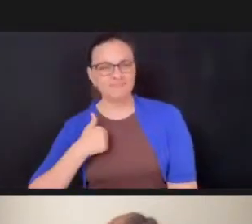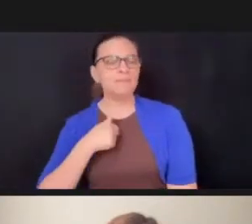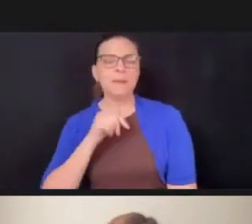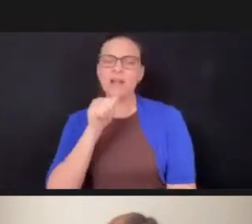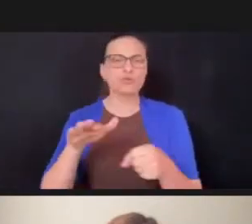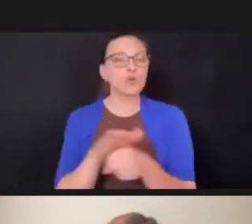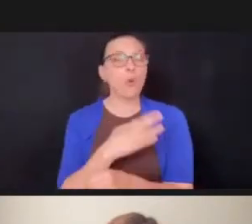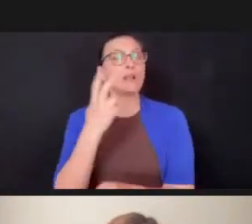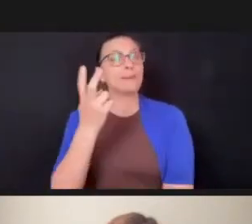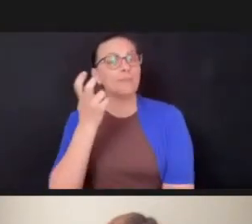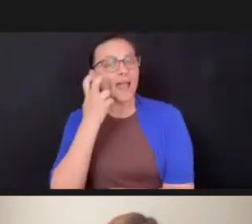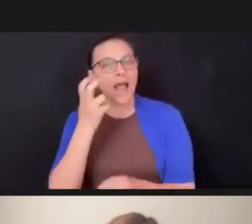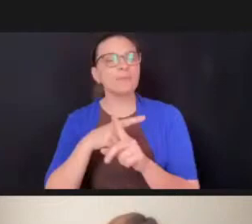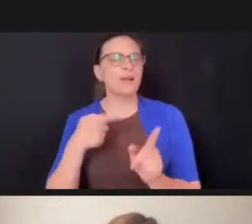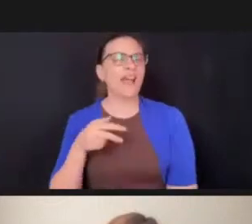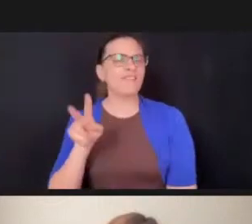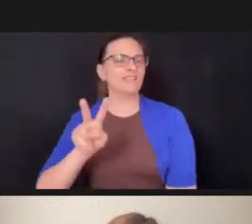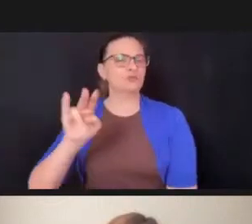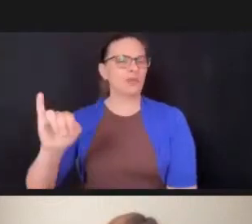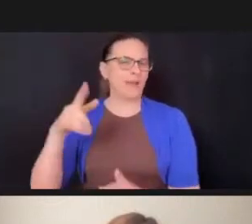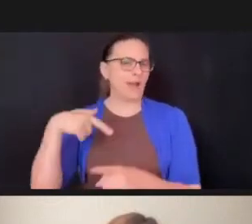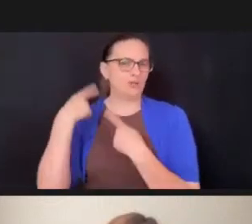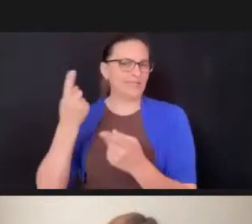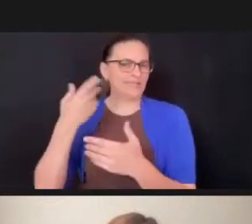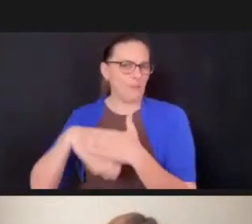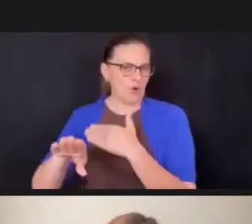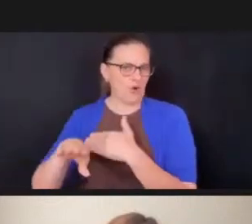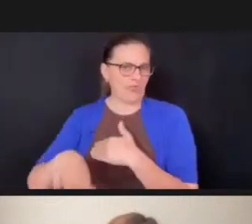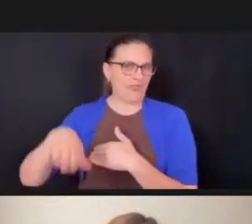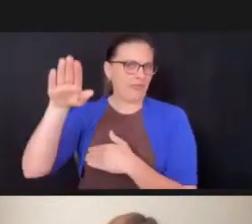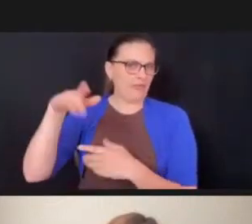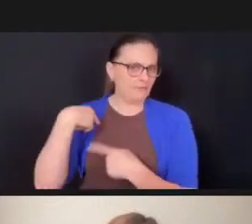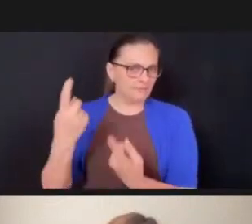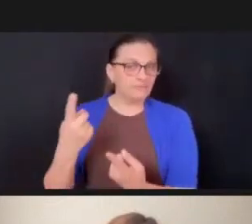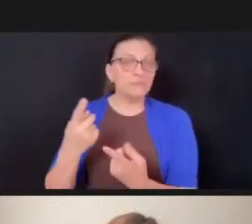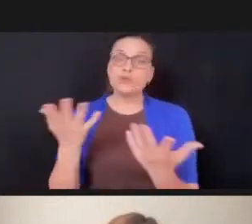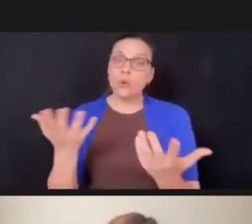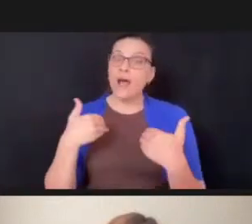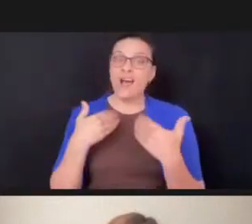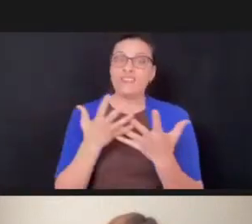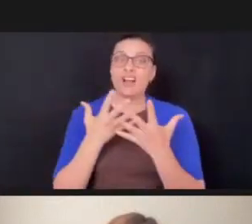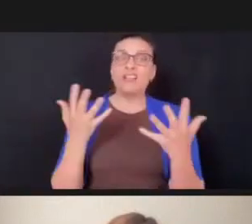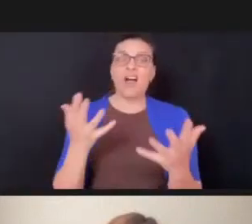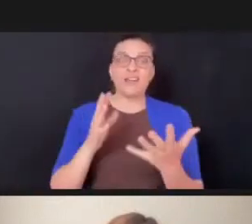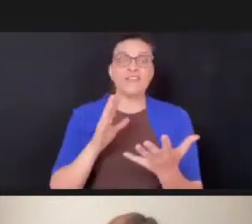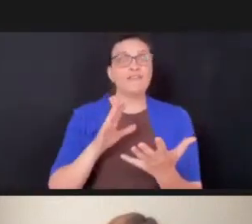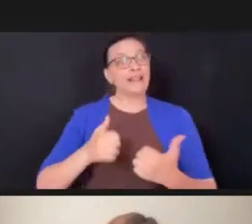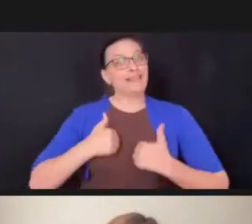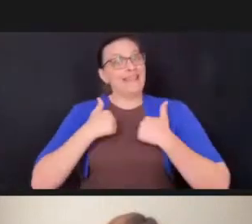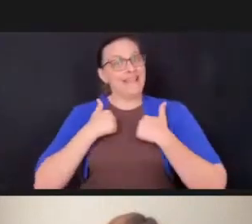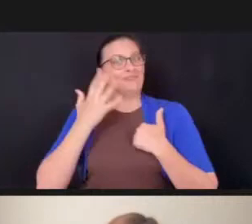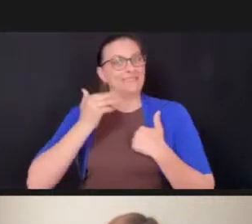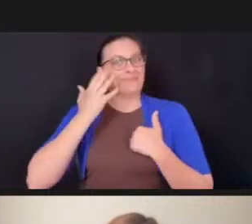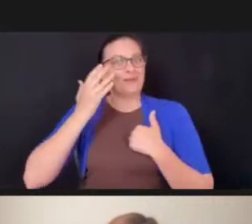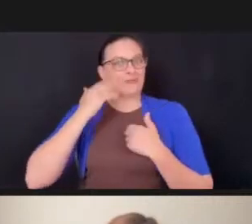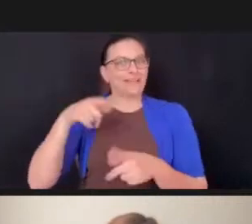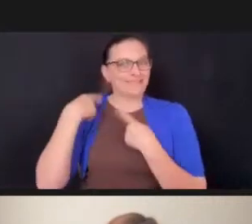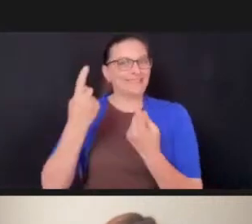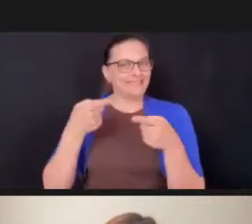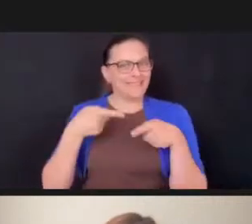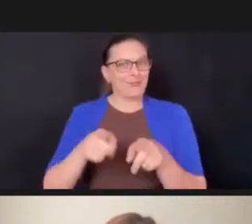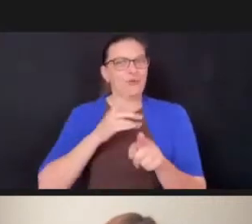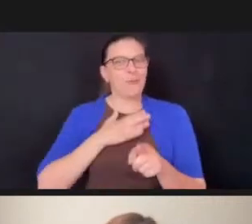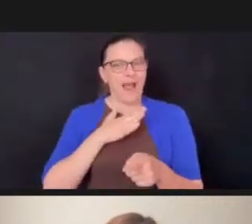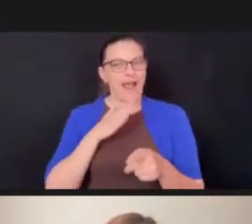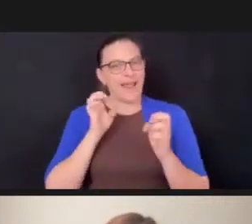birth. And so I have a lot of lived experiences kind of throughout my educational journey.